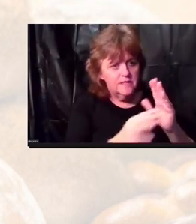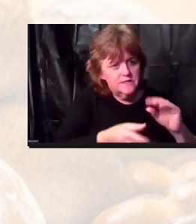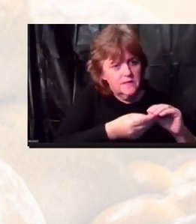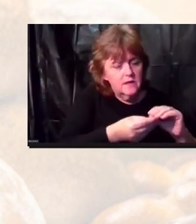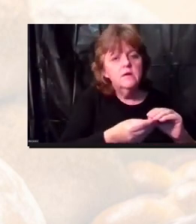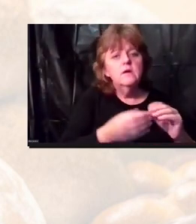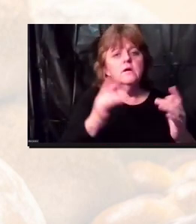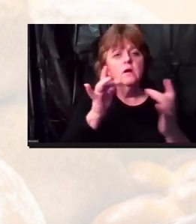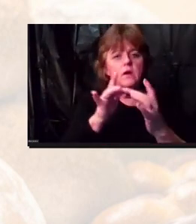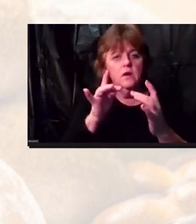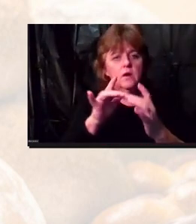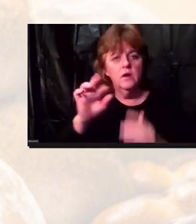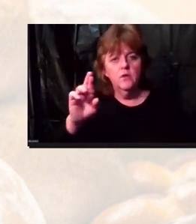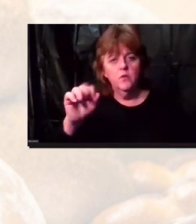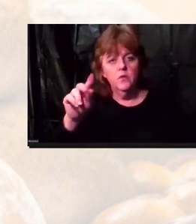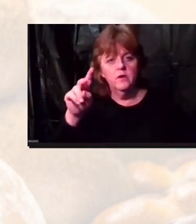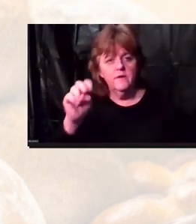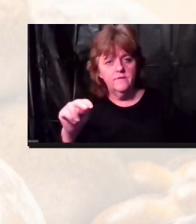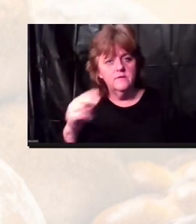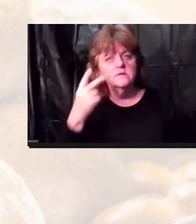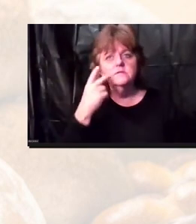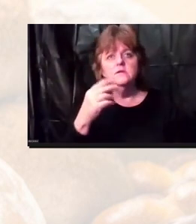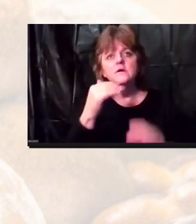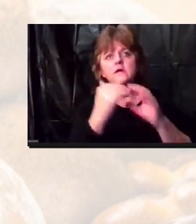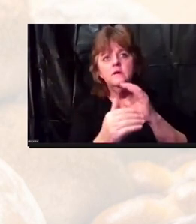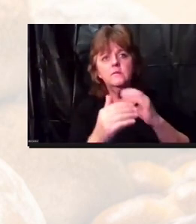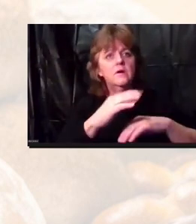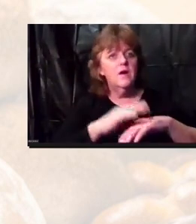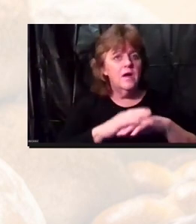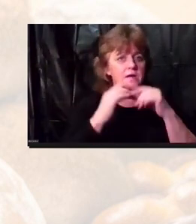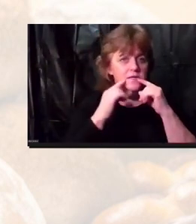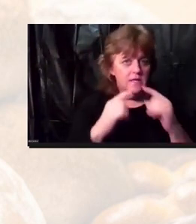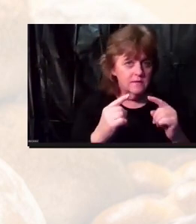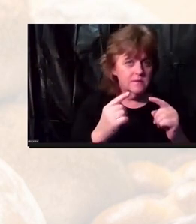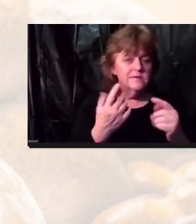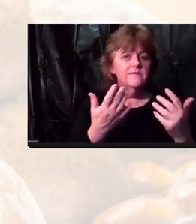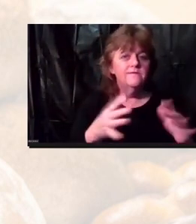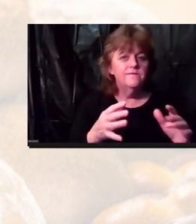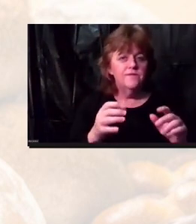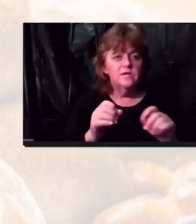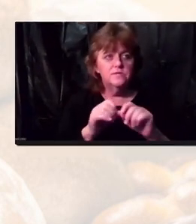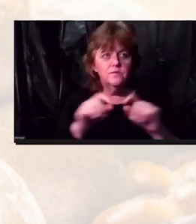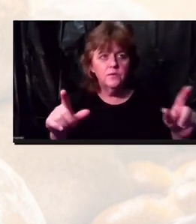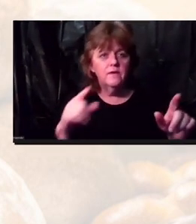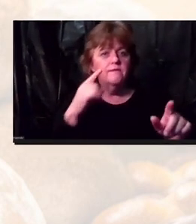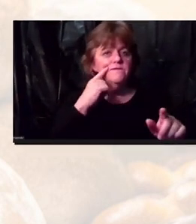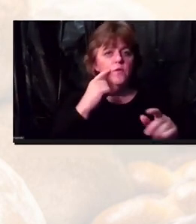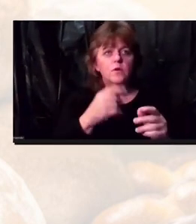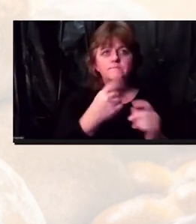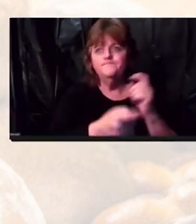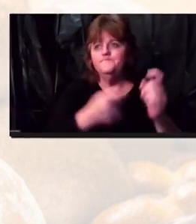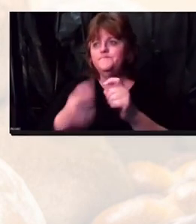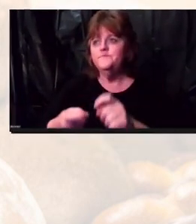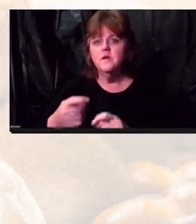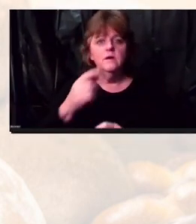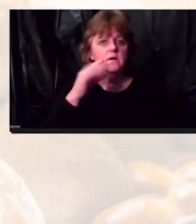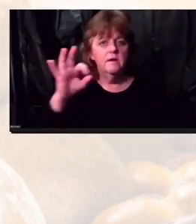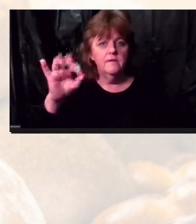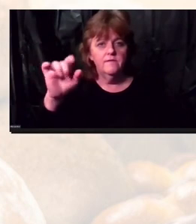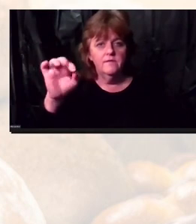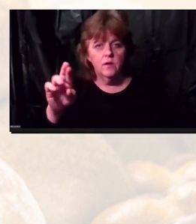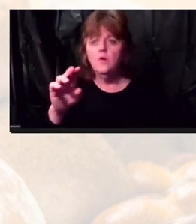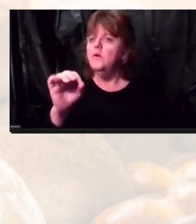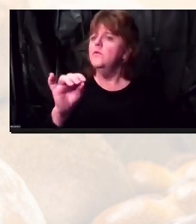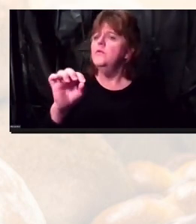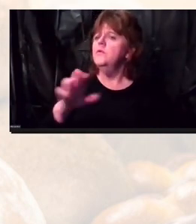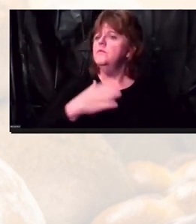Raven, and you may find her email on the announcement that we released on the flyer and distribution, or you may call my